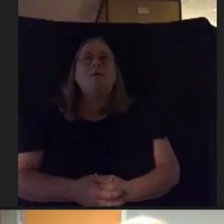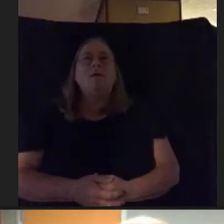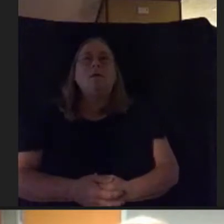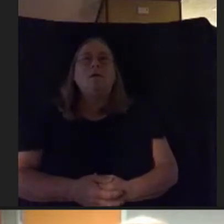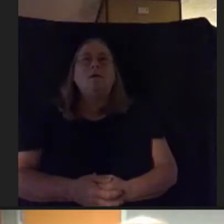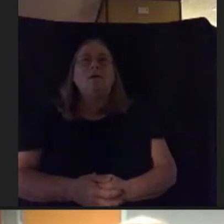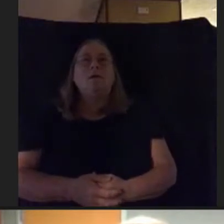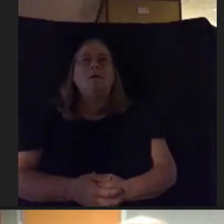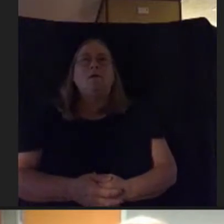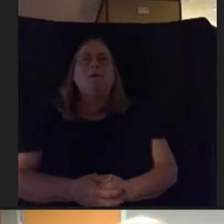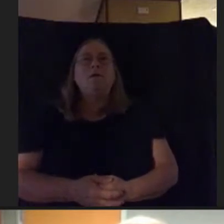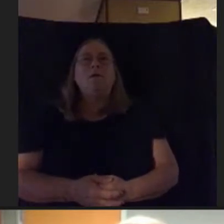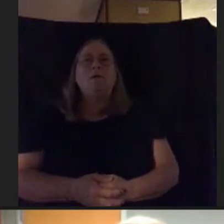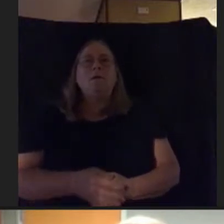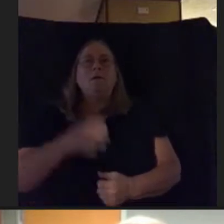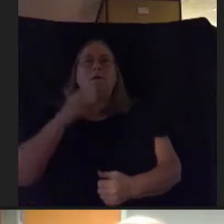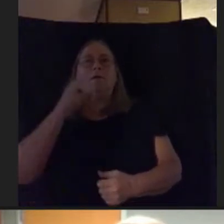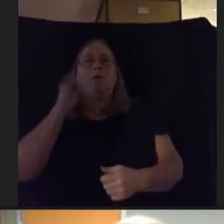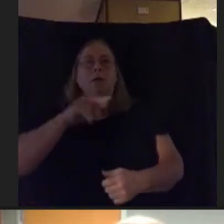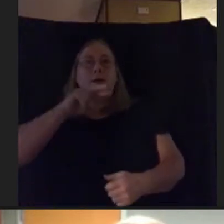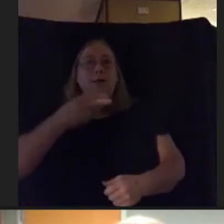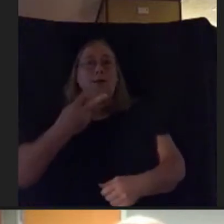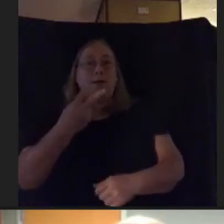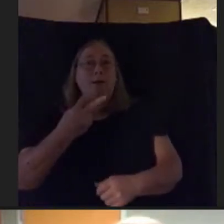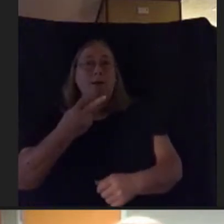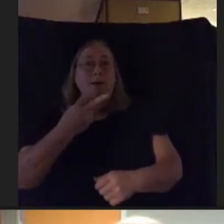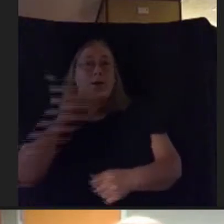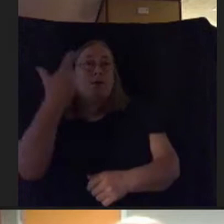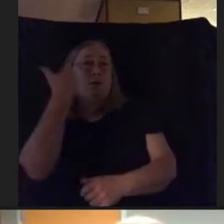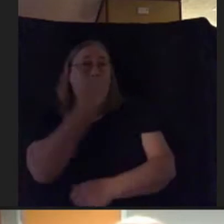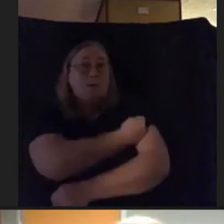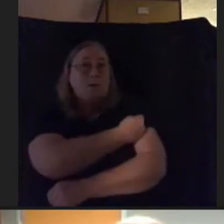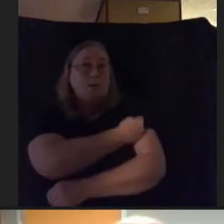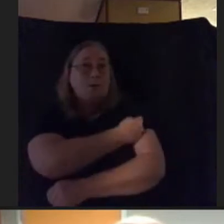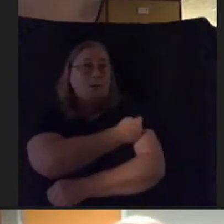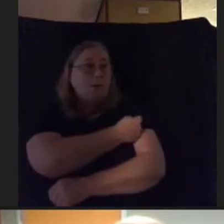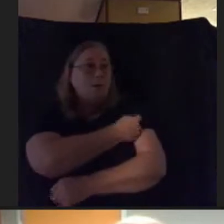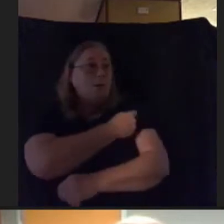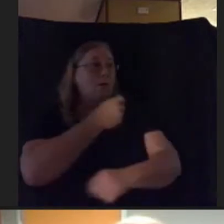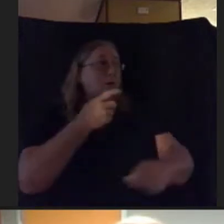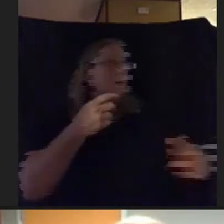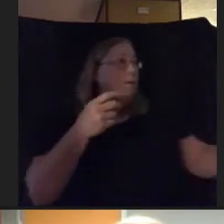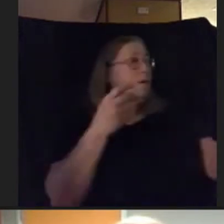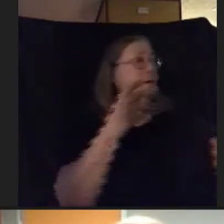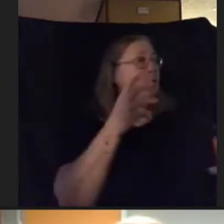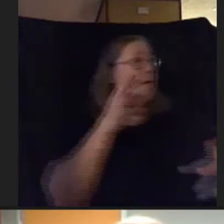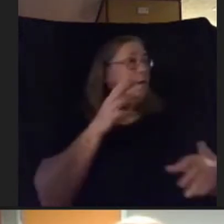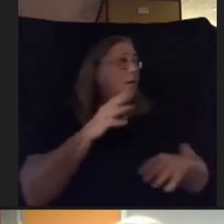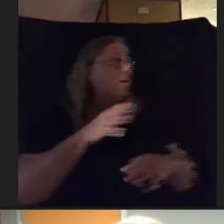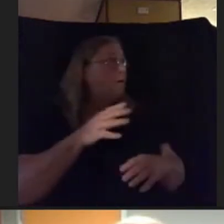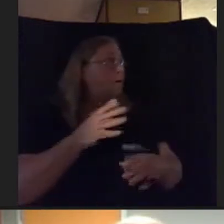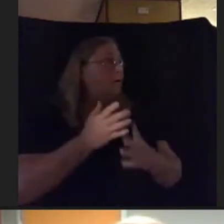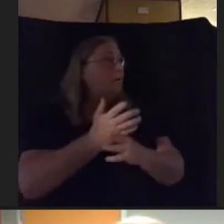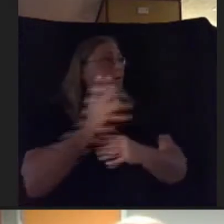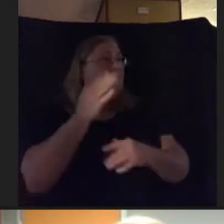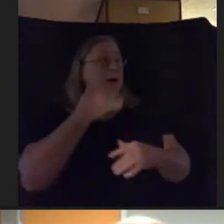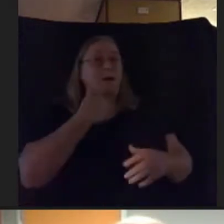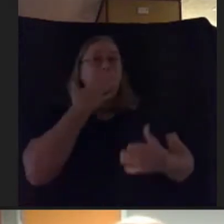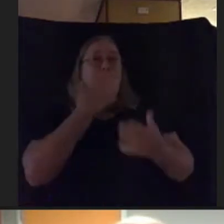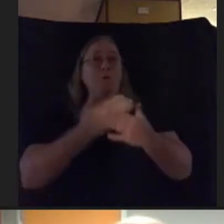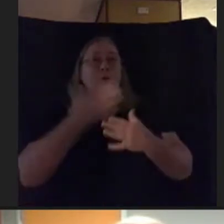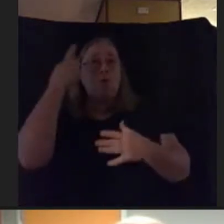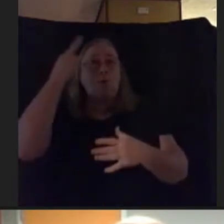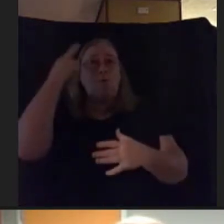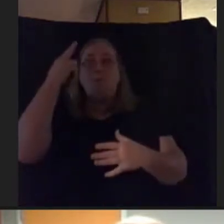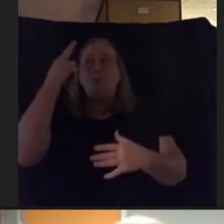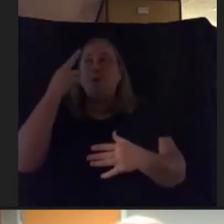challenge for some folks to get their second dose appointments through the online portal or through the call center. And there's a very good reason for that. The